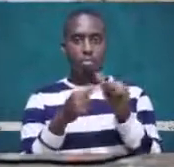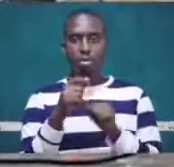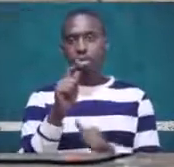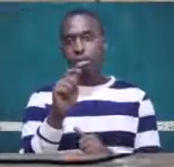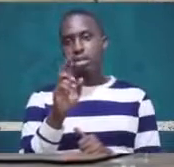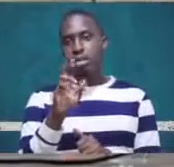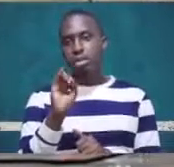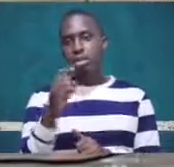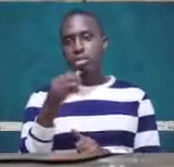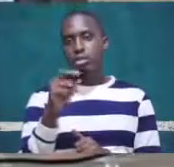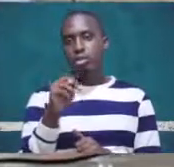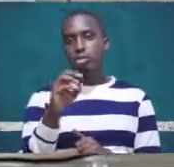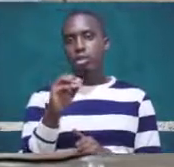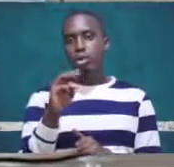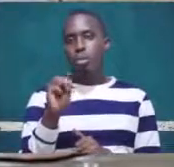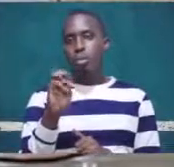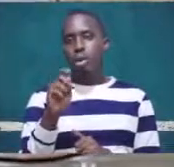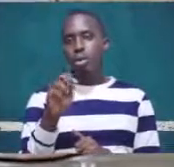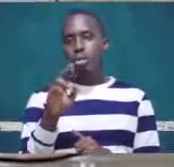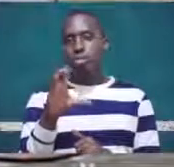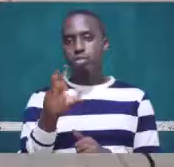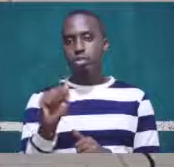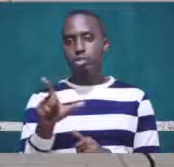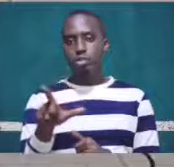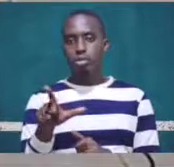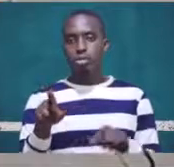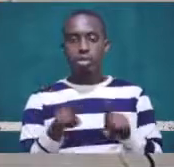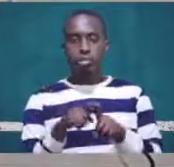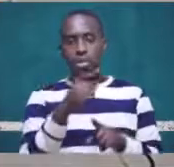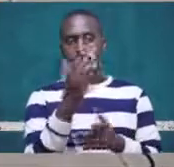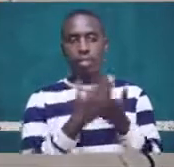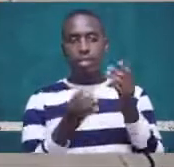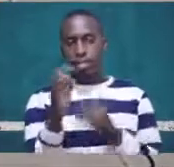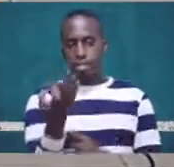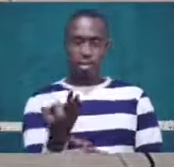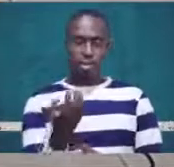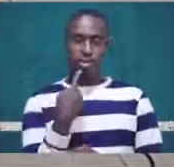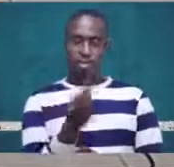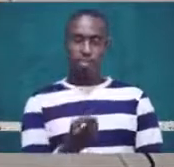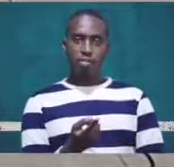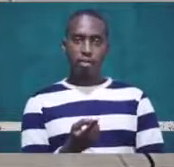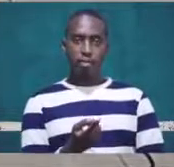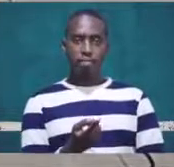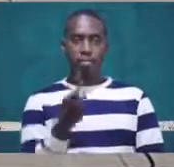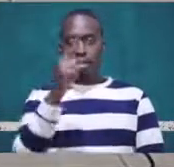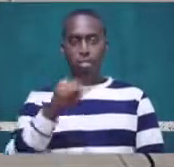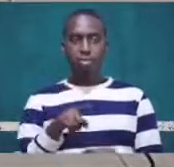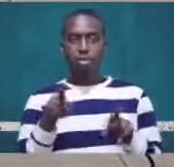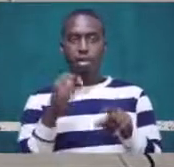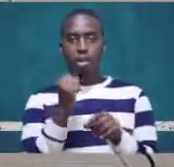course, as I had part 1 and part 2, this should be the part 3. It is integral of this